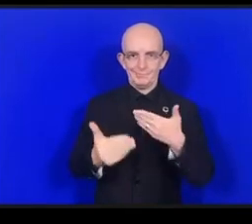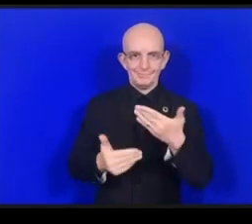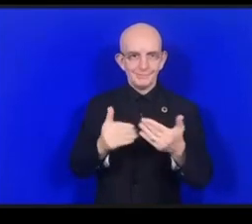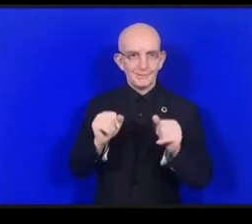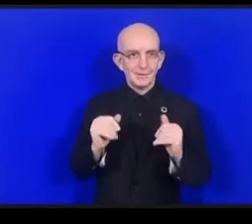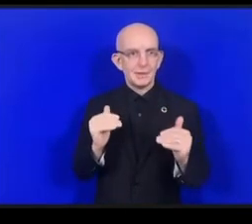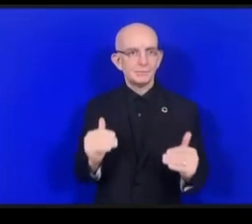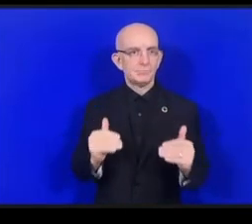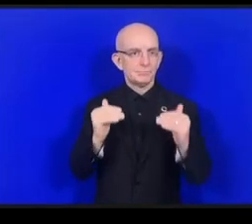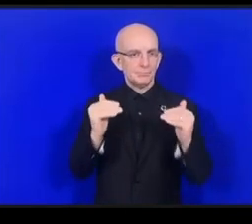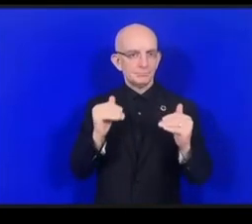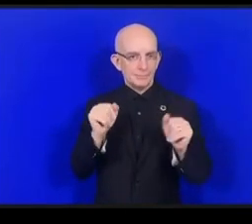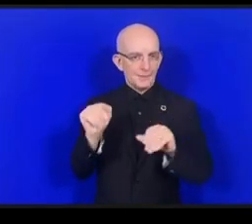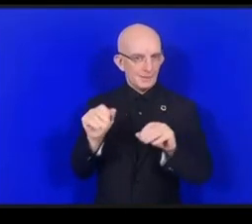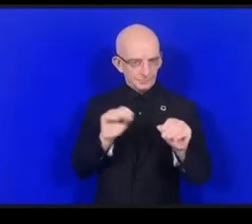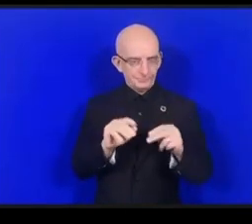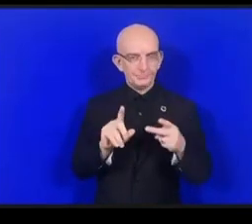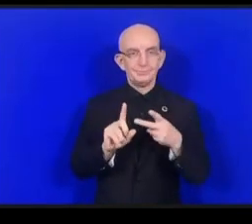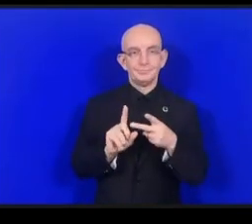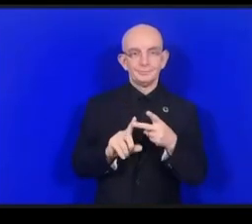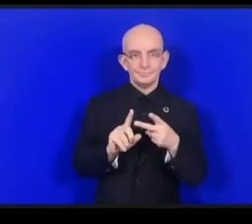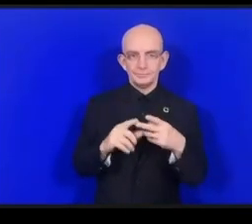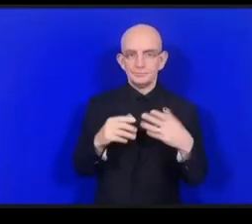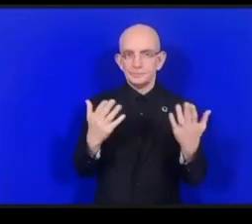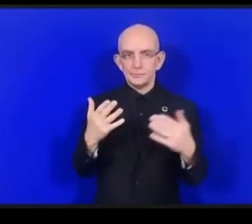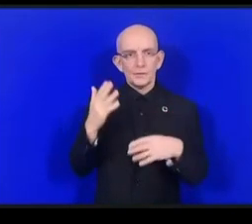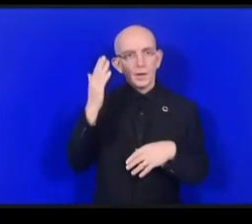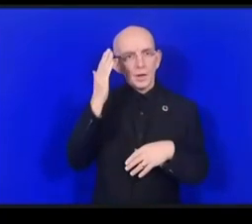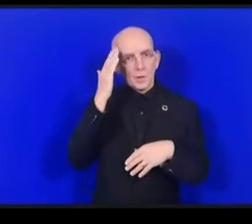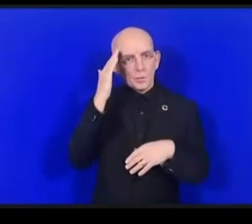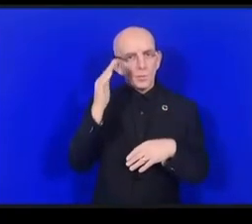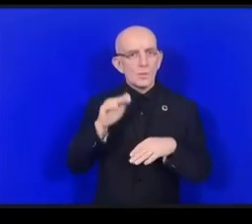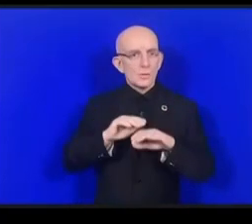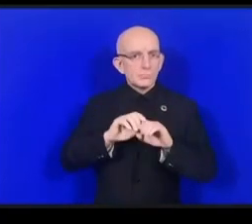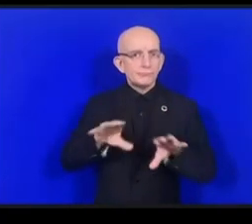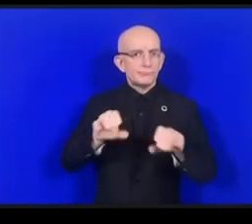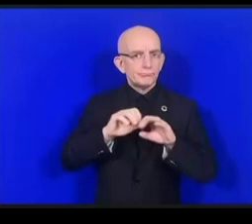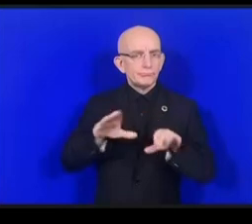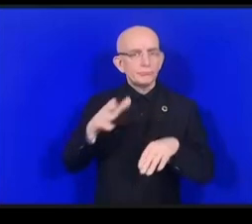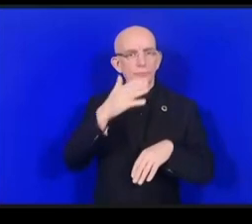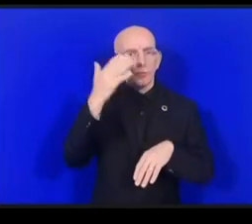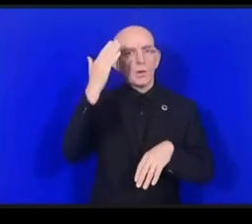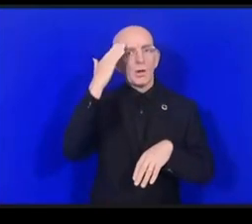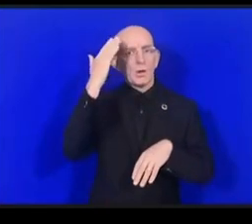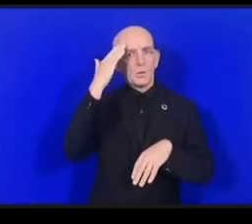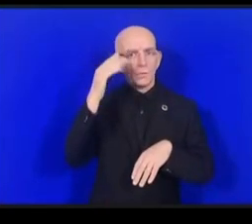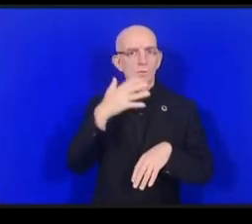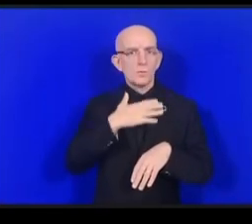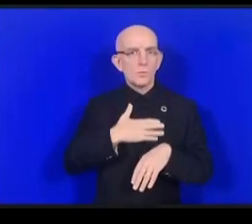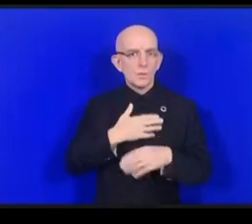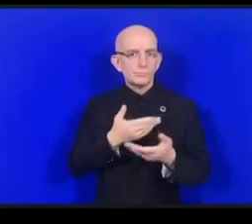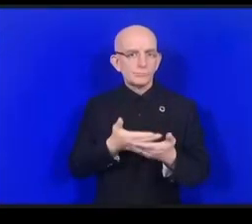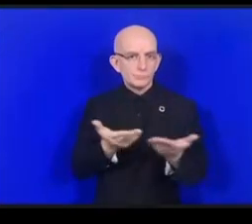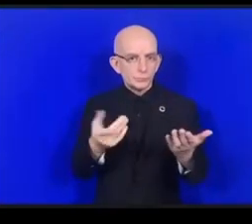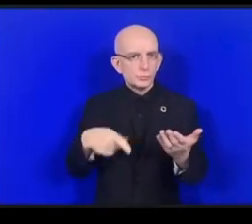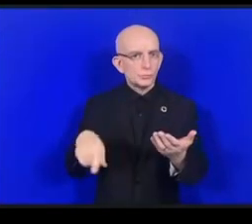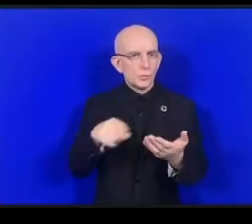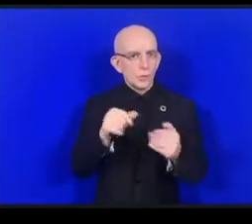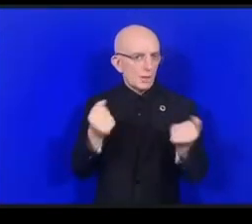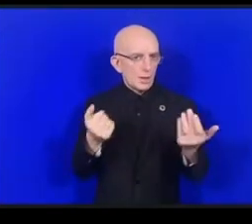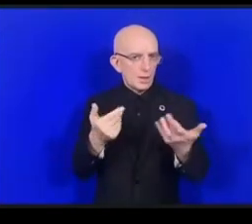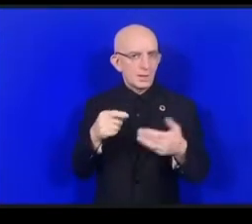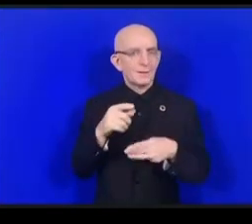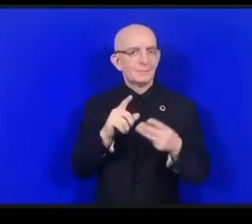the open educational resources in all this? Please, Lisa. Great. Thank you very much, Marcus. And thank you very much